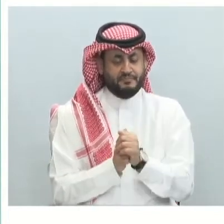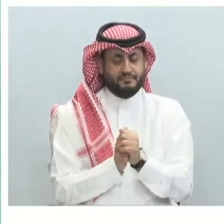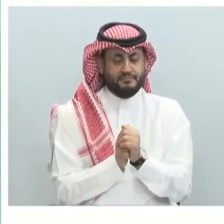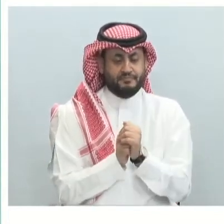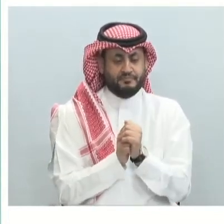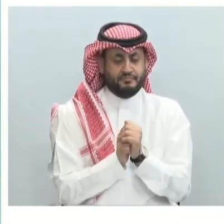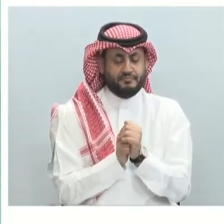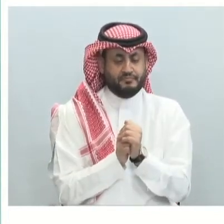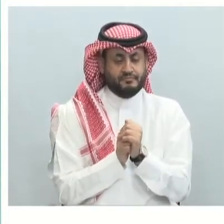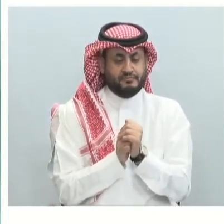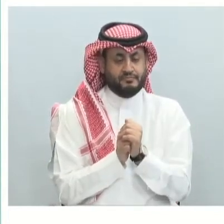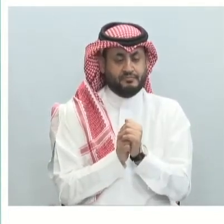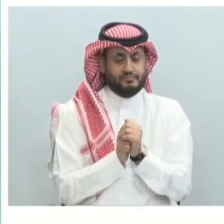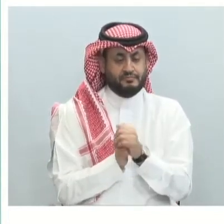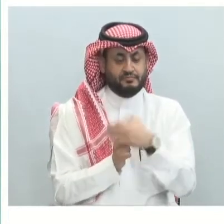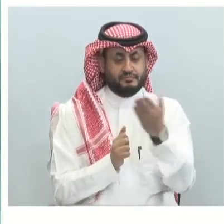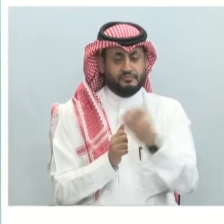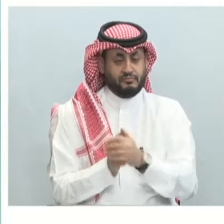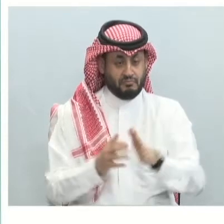Hi, Adil. I'm eating snacks. Excellent.